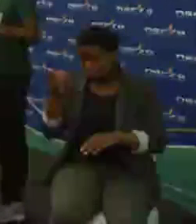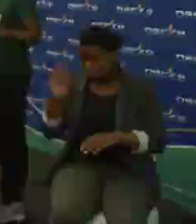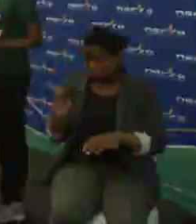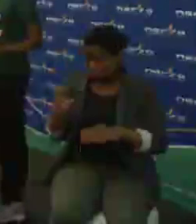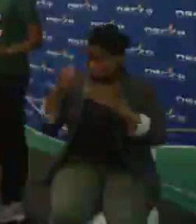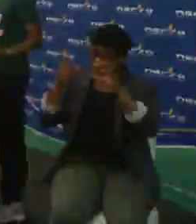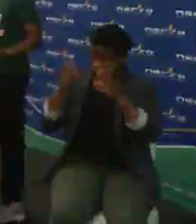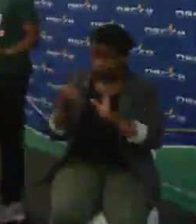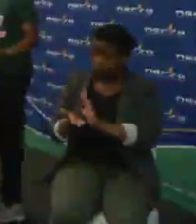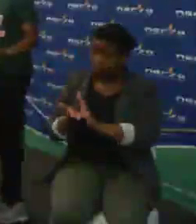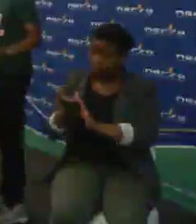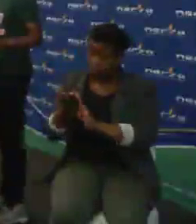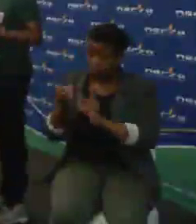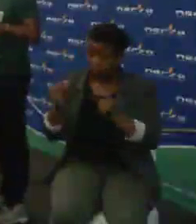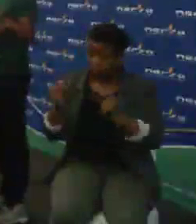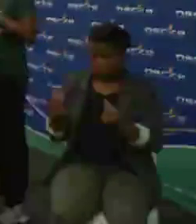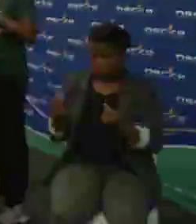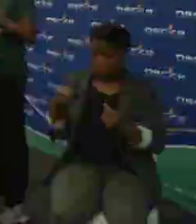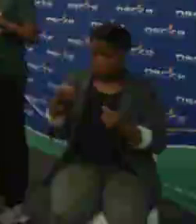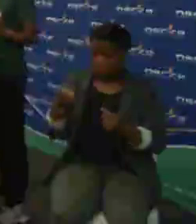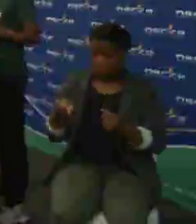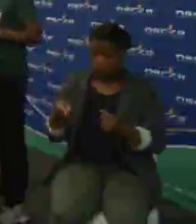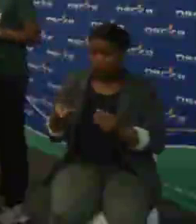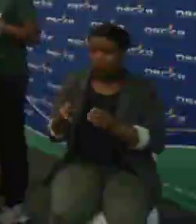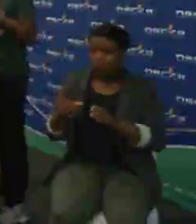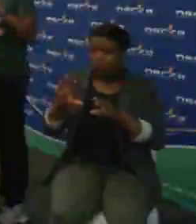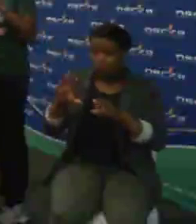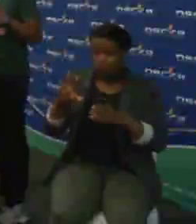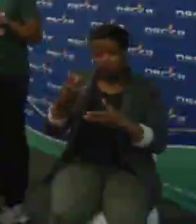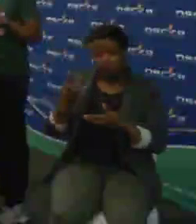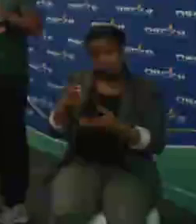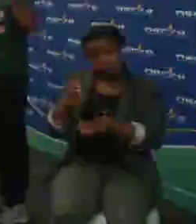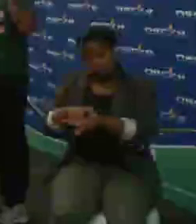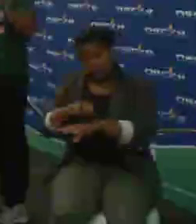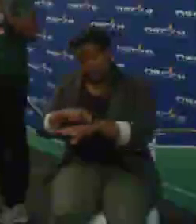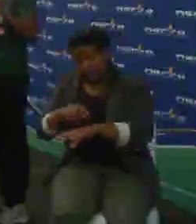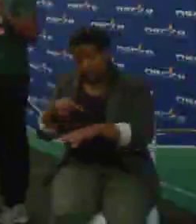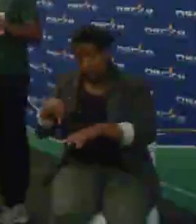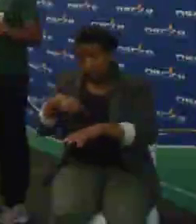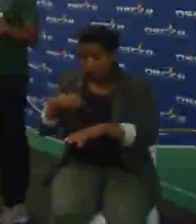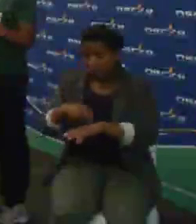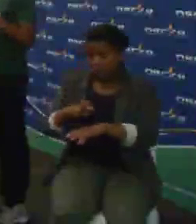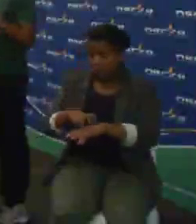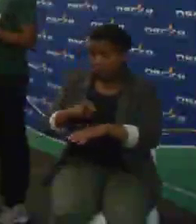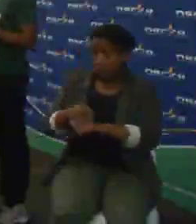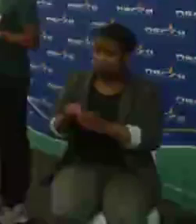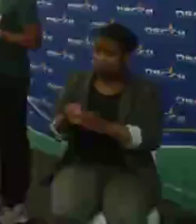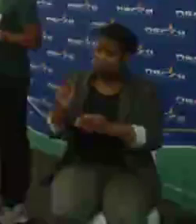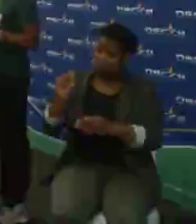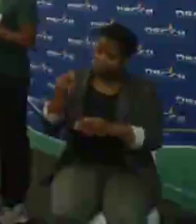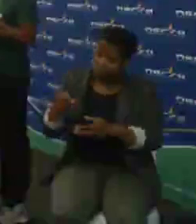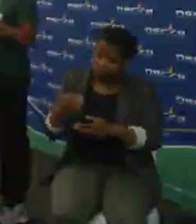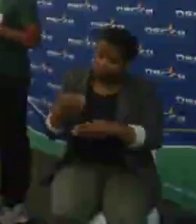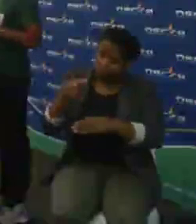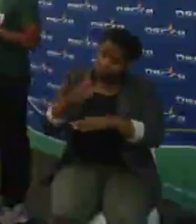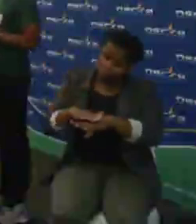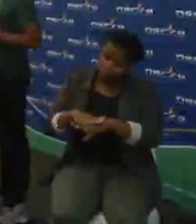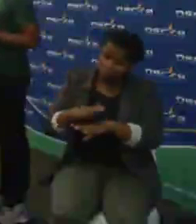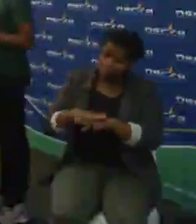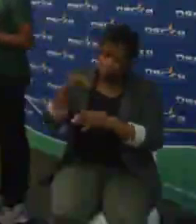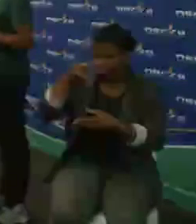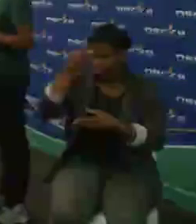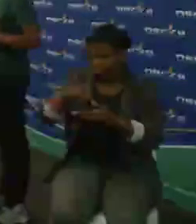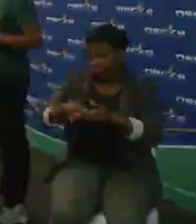produces or satisfy. So we need a further demarcation between the STCs within each class. And then what we also need is that a